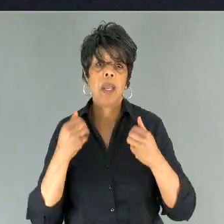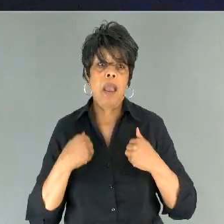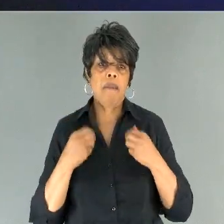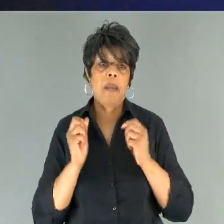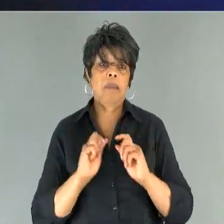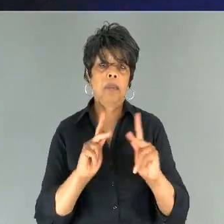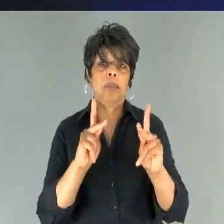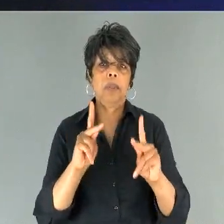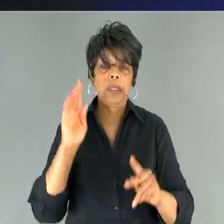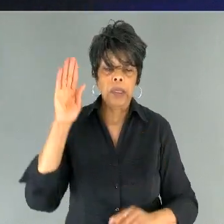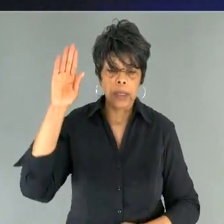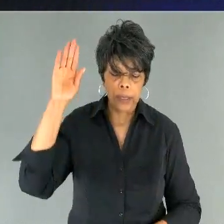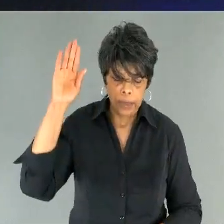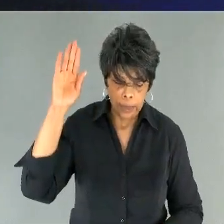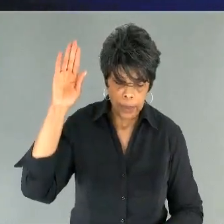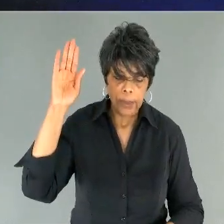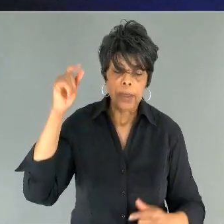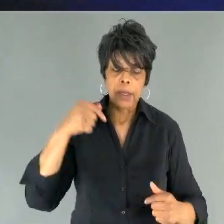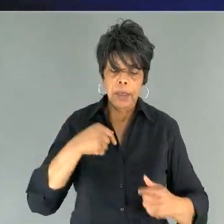we've all been there.